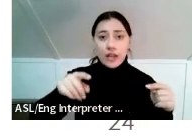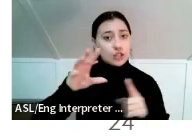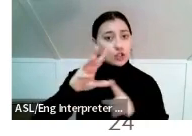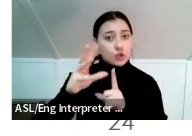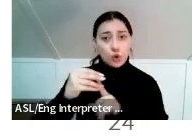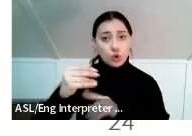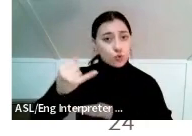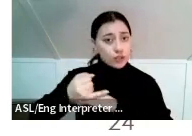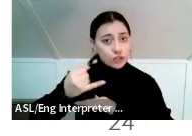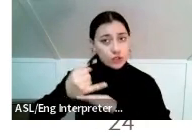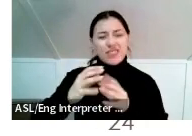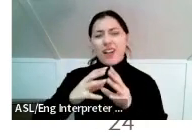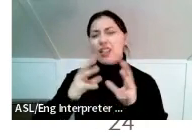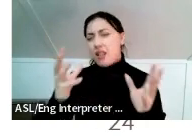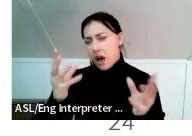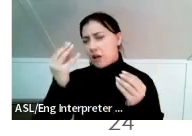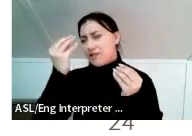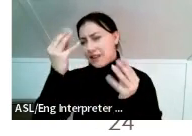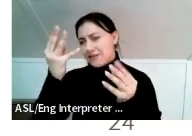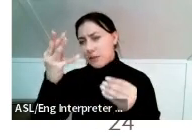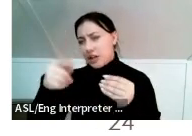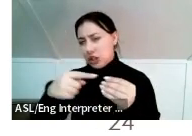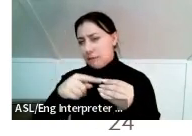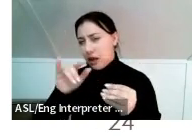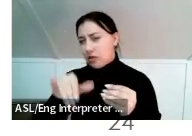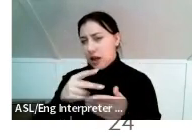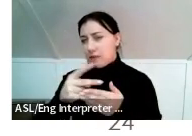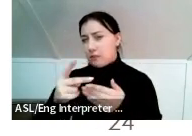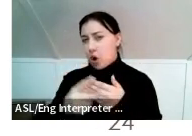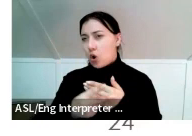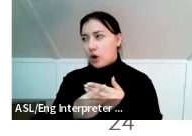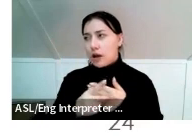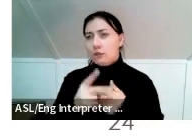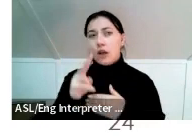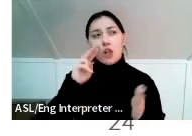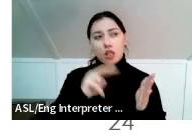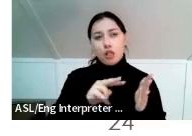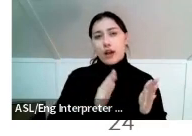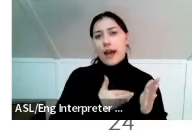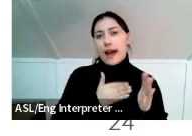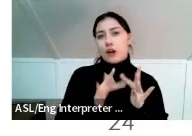There's a lot more information on that program on our webpage.